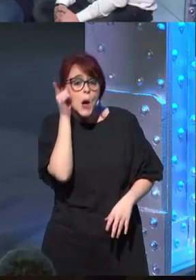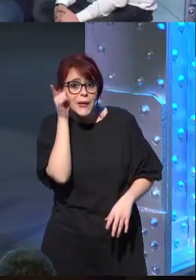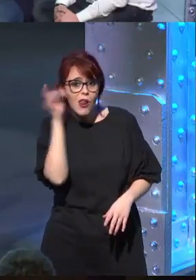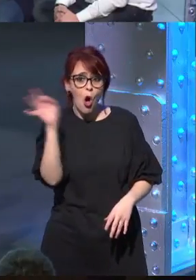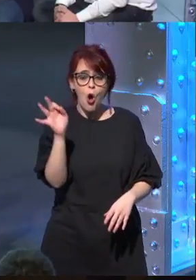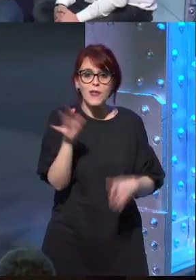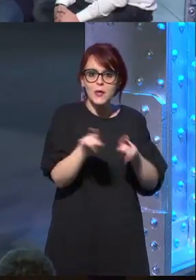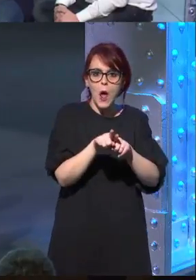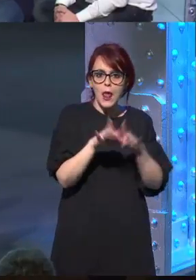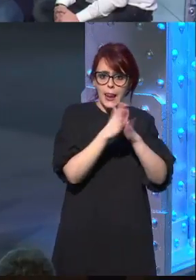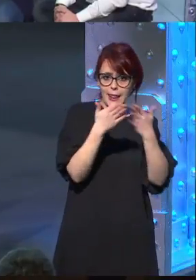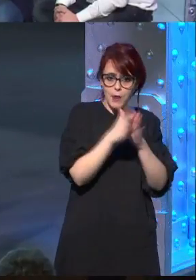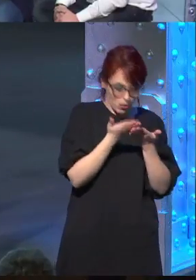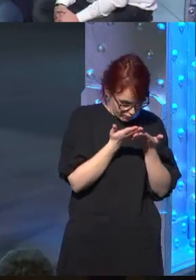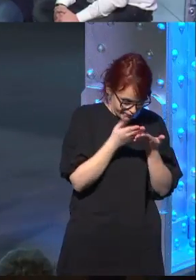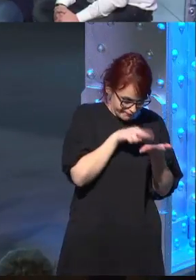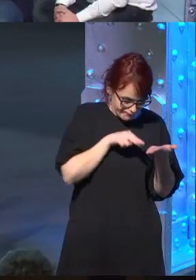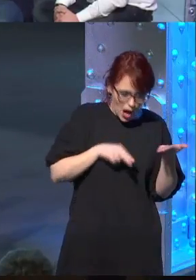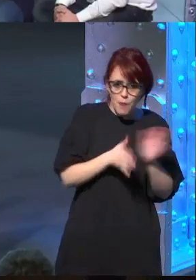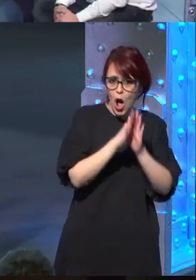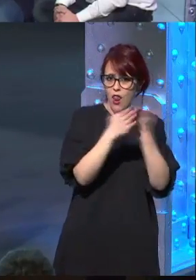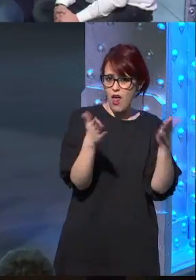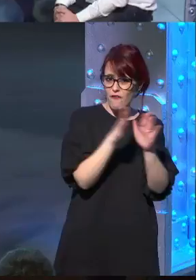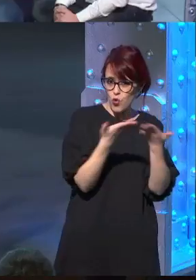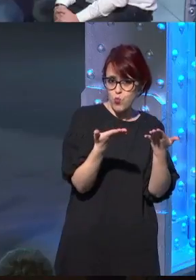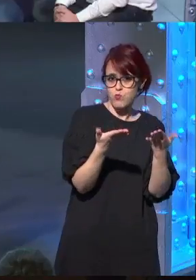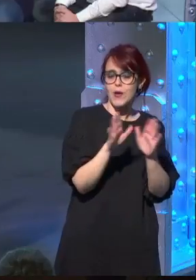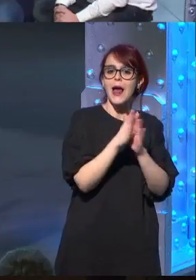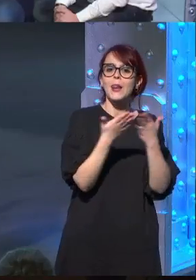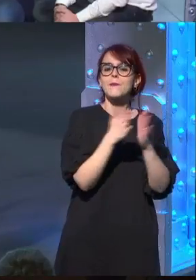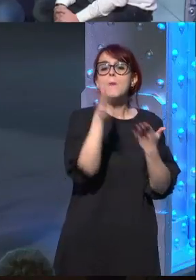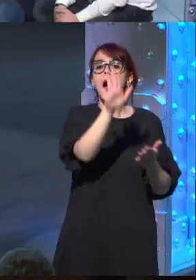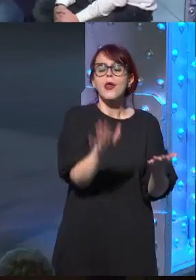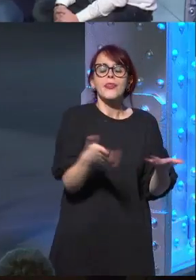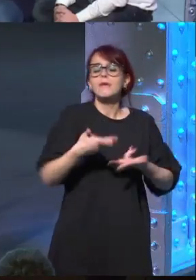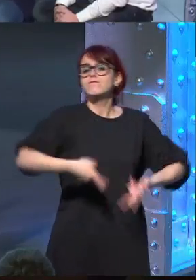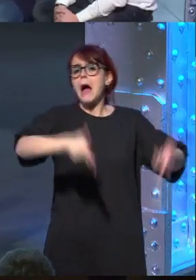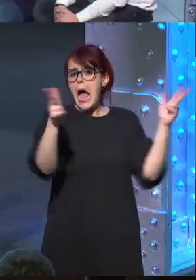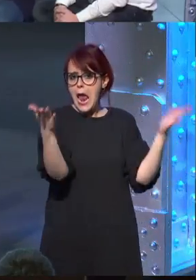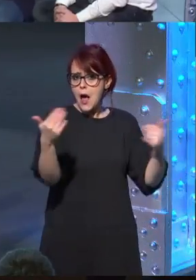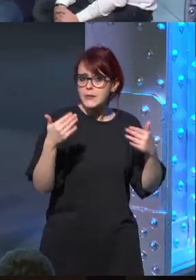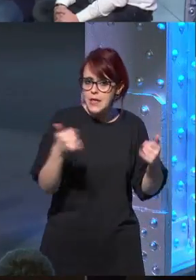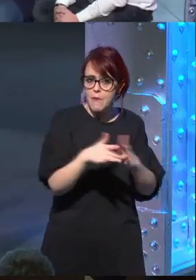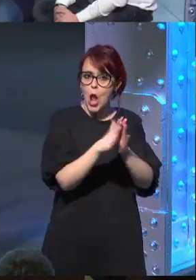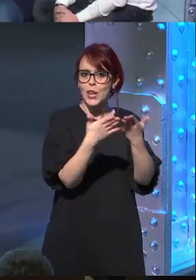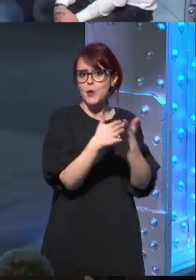having dinner, let's put the mobile phones aside. When we talk about books, it